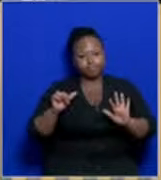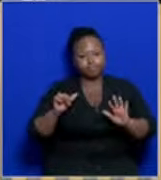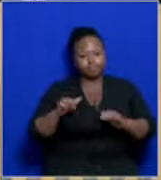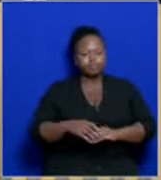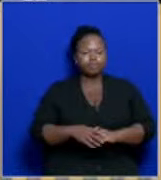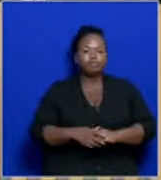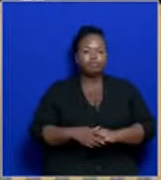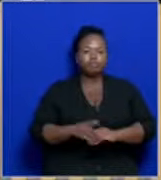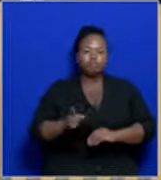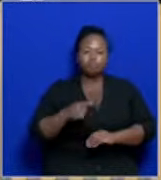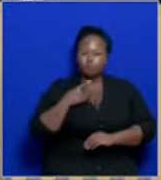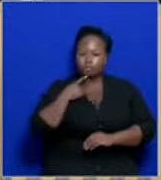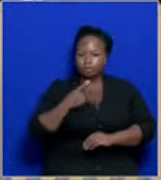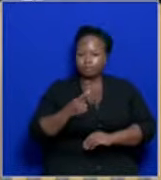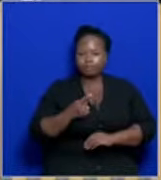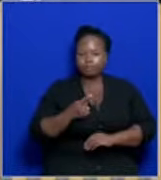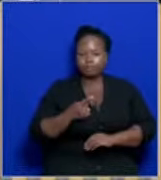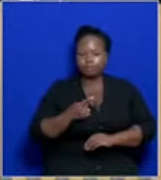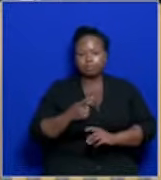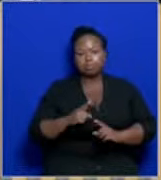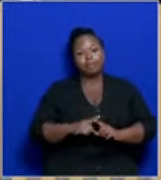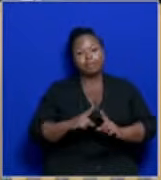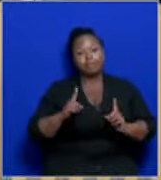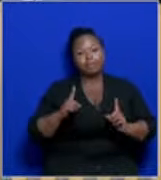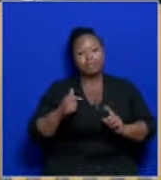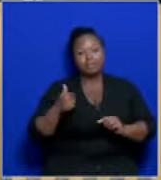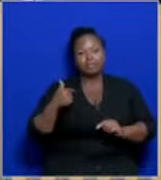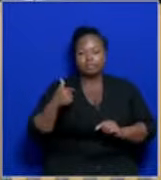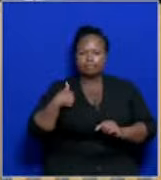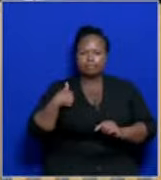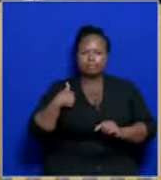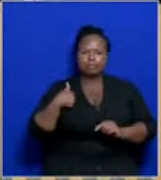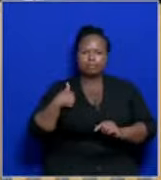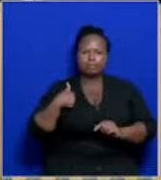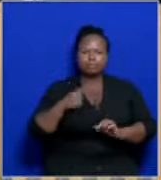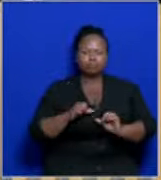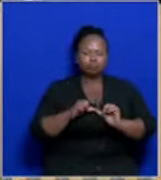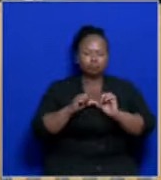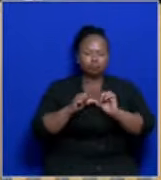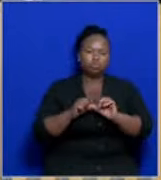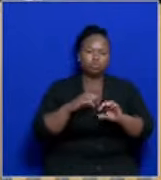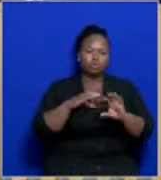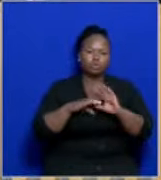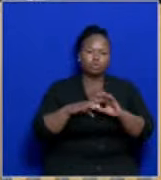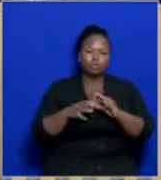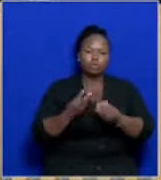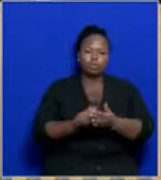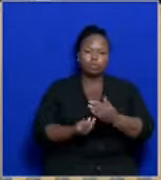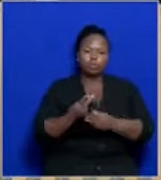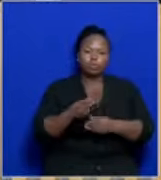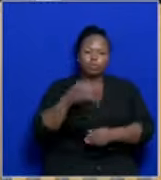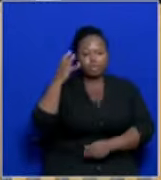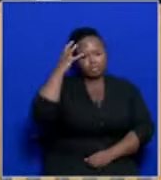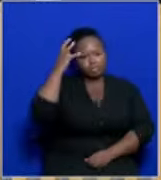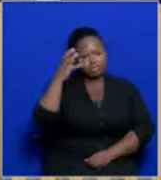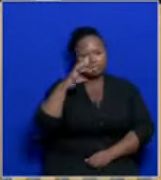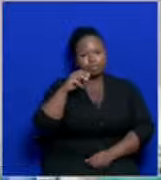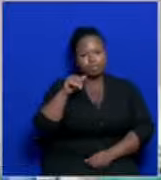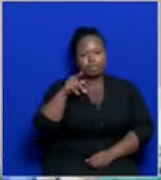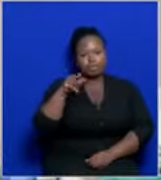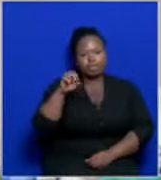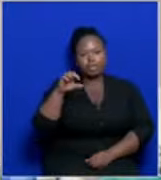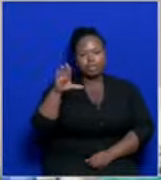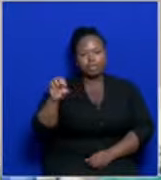that, however, maintained constant communication with both Chief Mabandla and Commissioner Spies over an extended